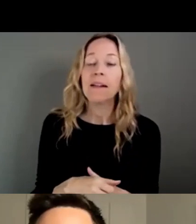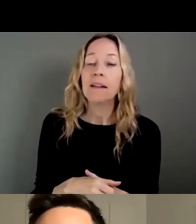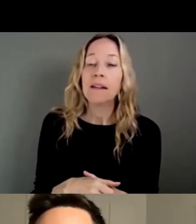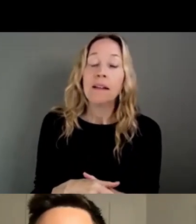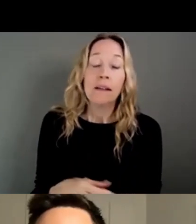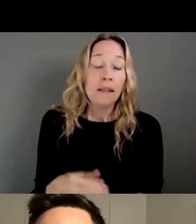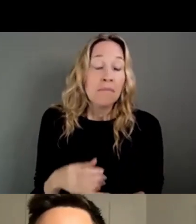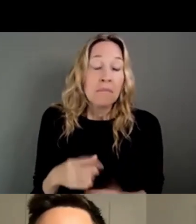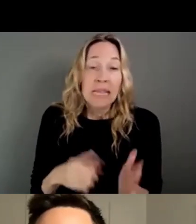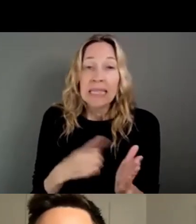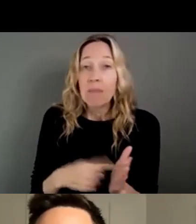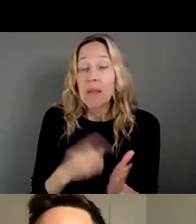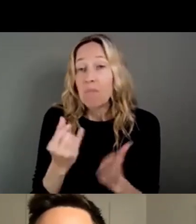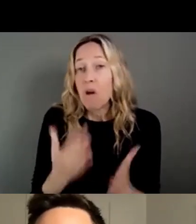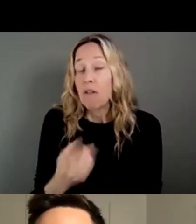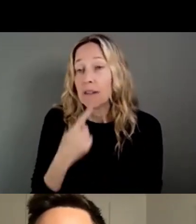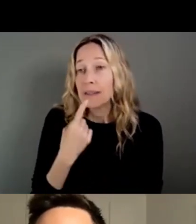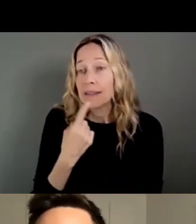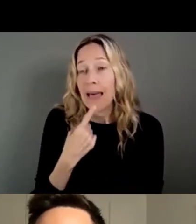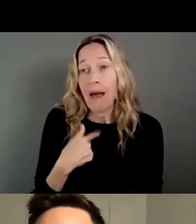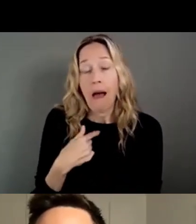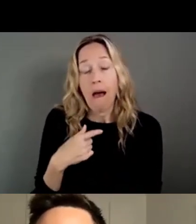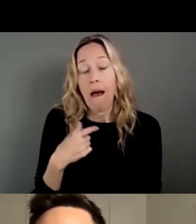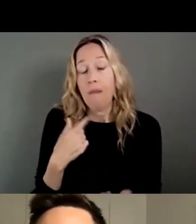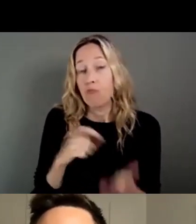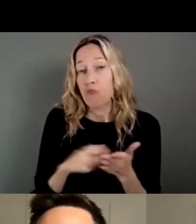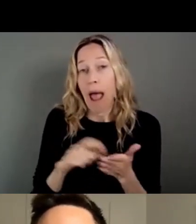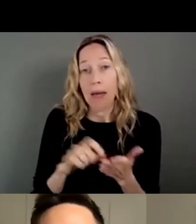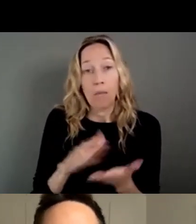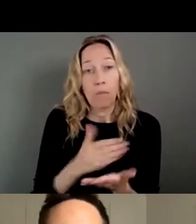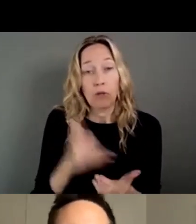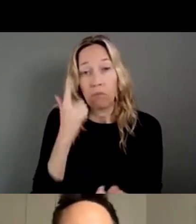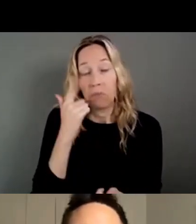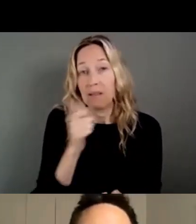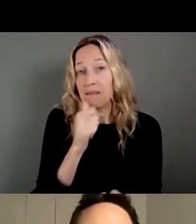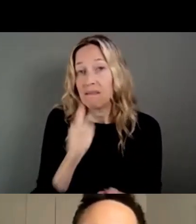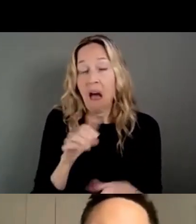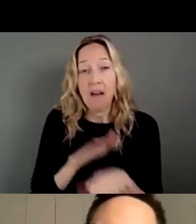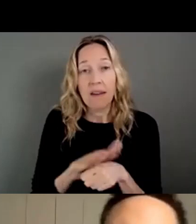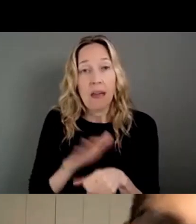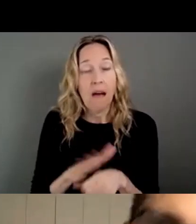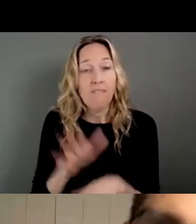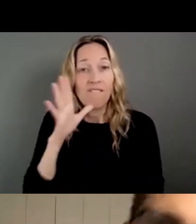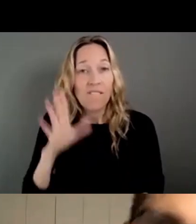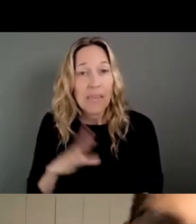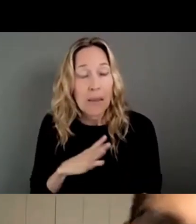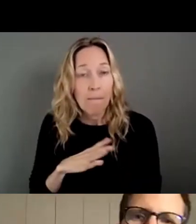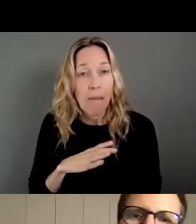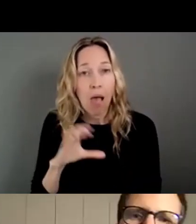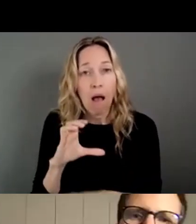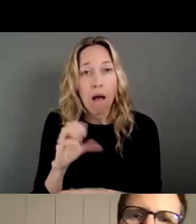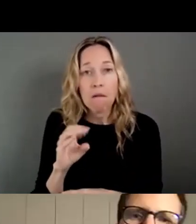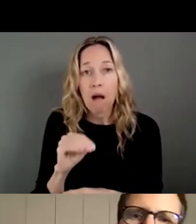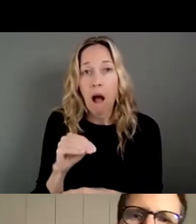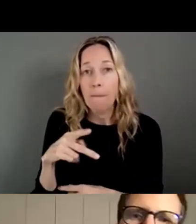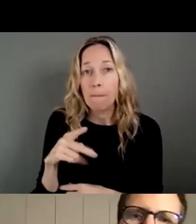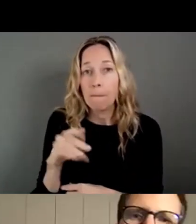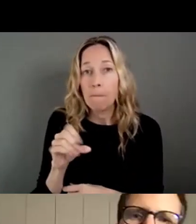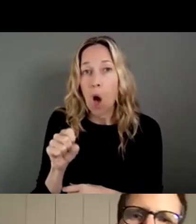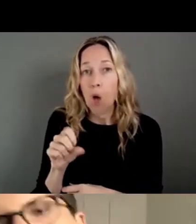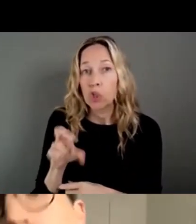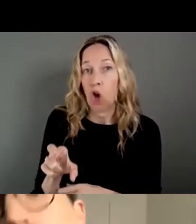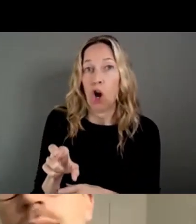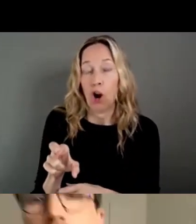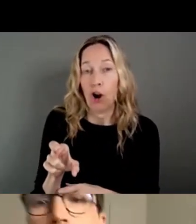women composers. And so therefore I'm trying to unearth more women composers, and I'm going to arrange their music. And so now you have a